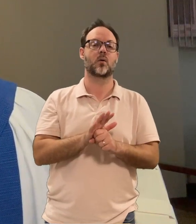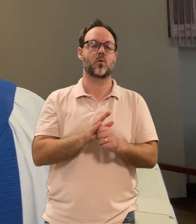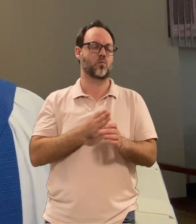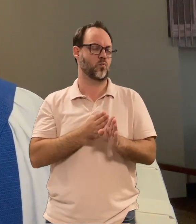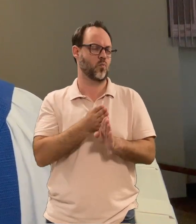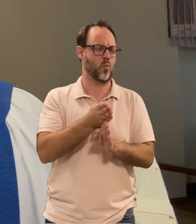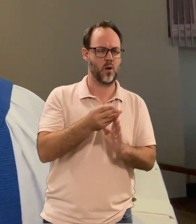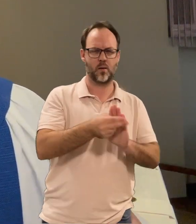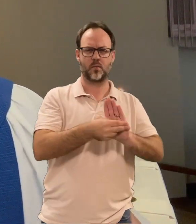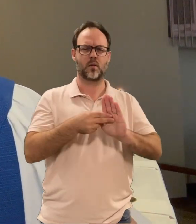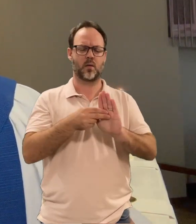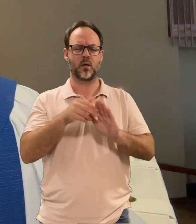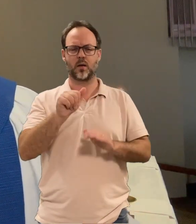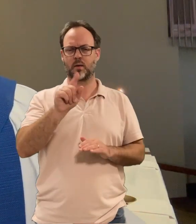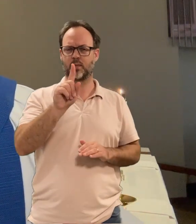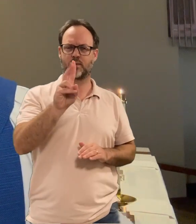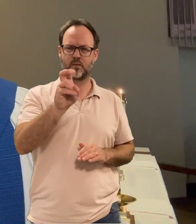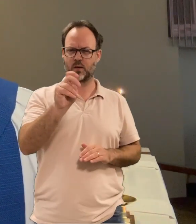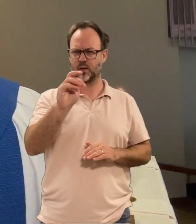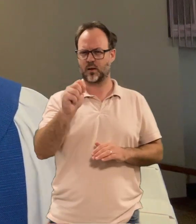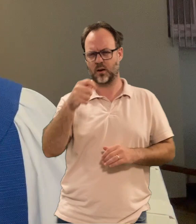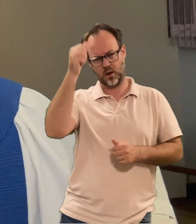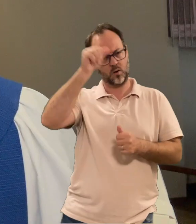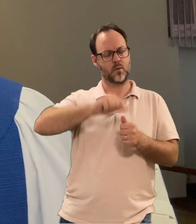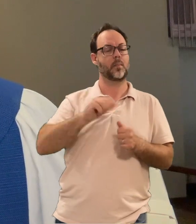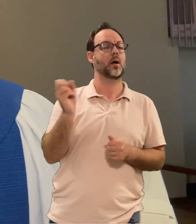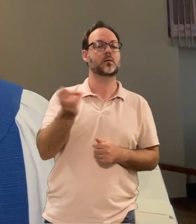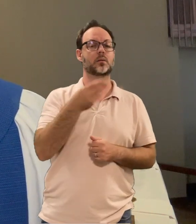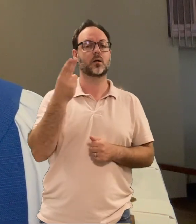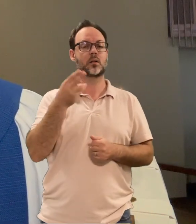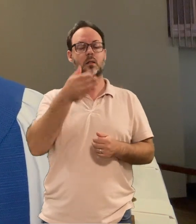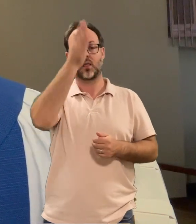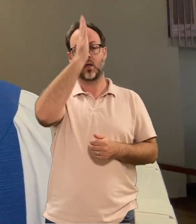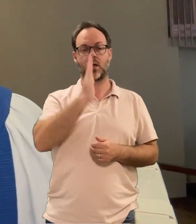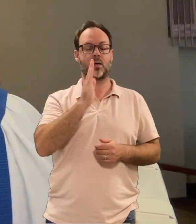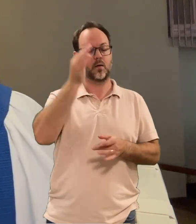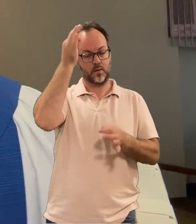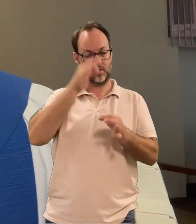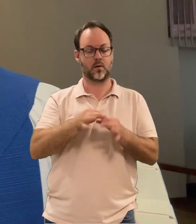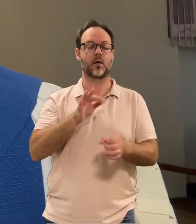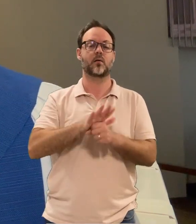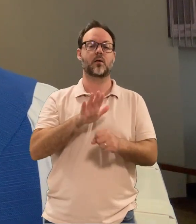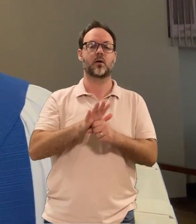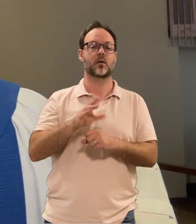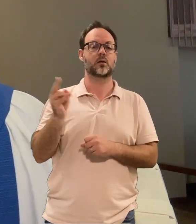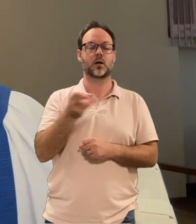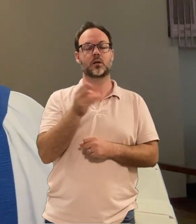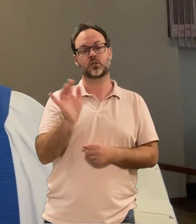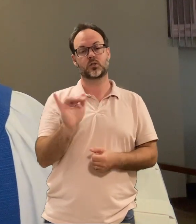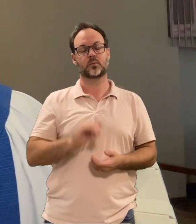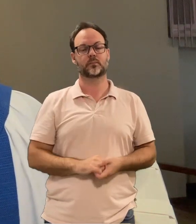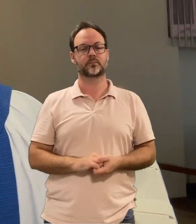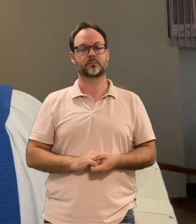faithful. It's one of the major themes of Advent. And it reminds us that God